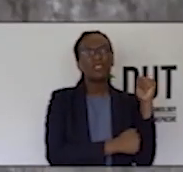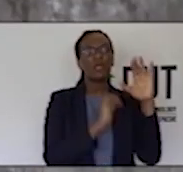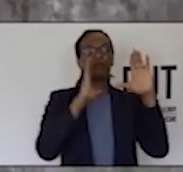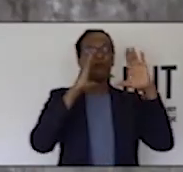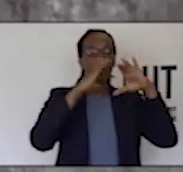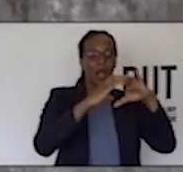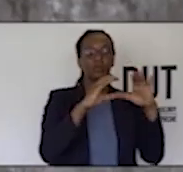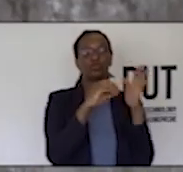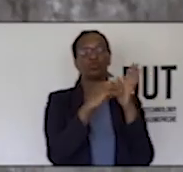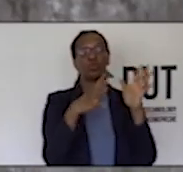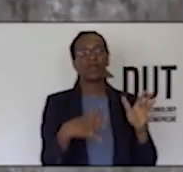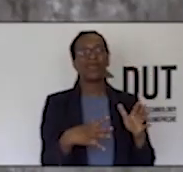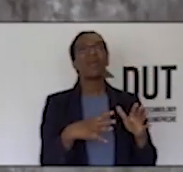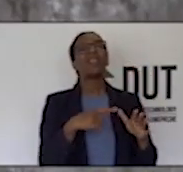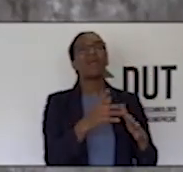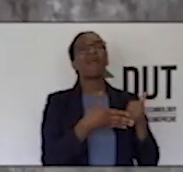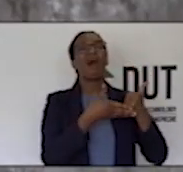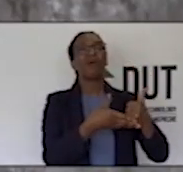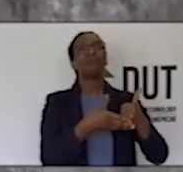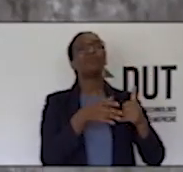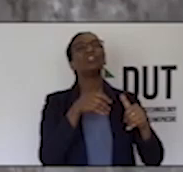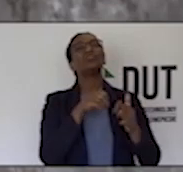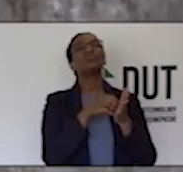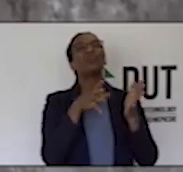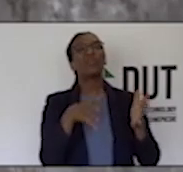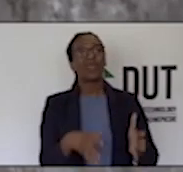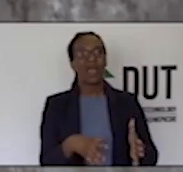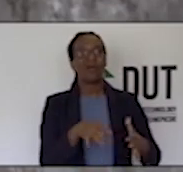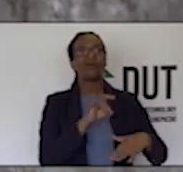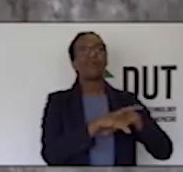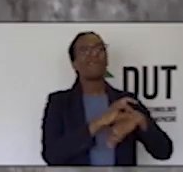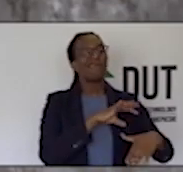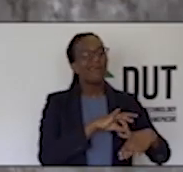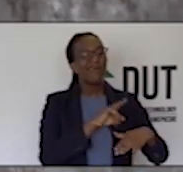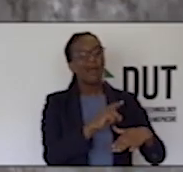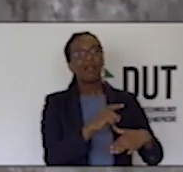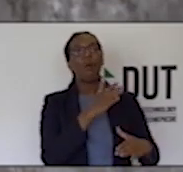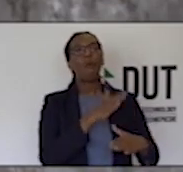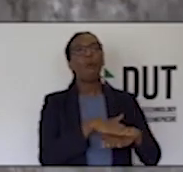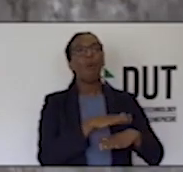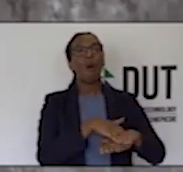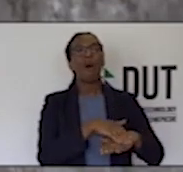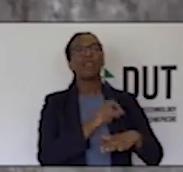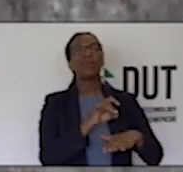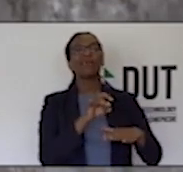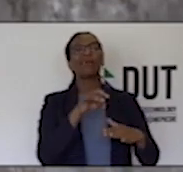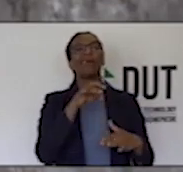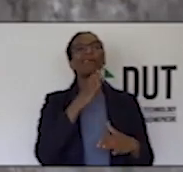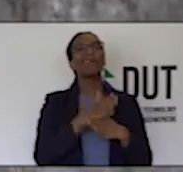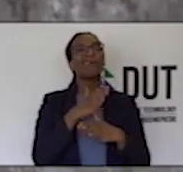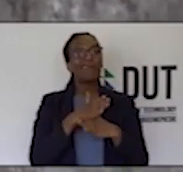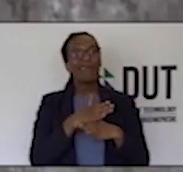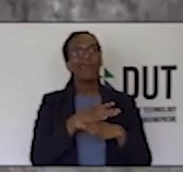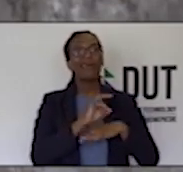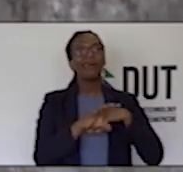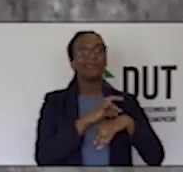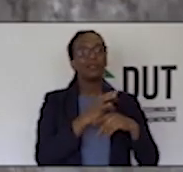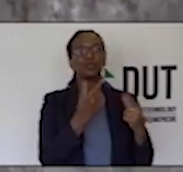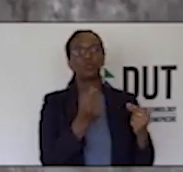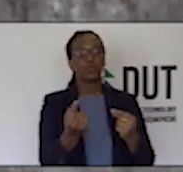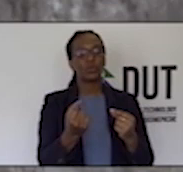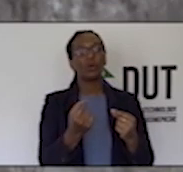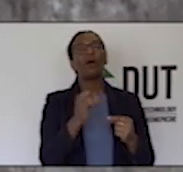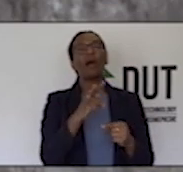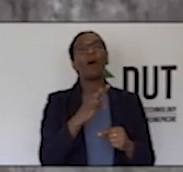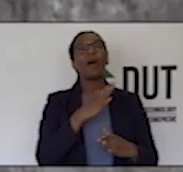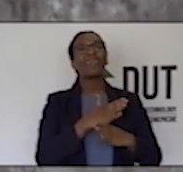any career-related challenges. We also offer career assessments and career counseling. So basically, our career assessments